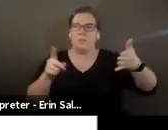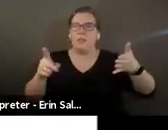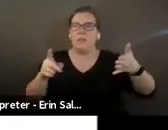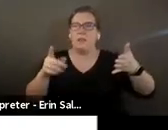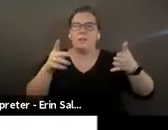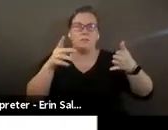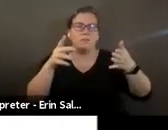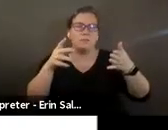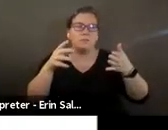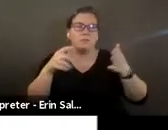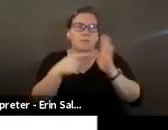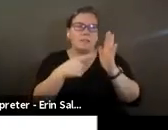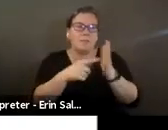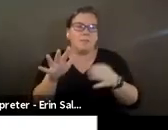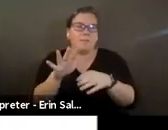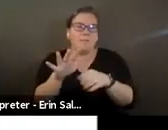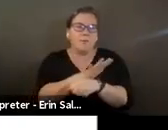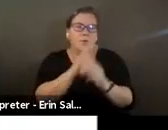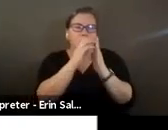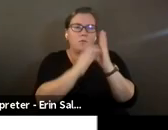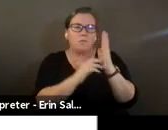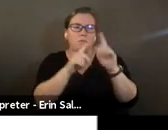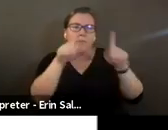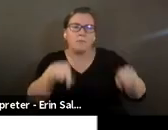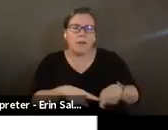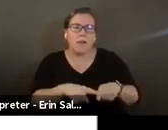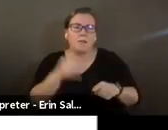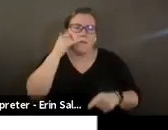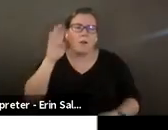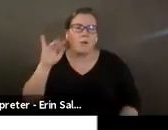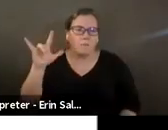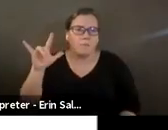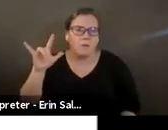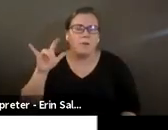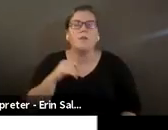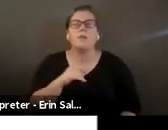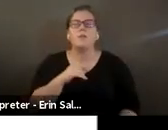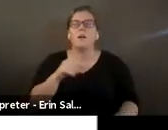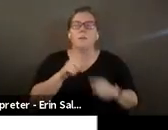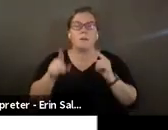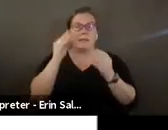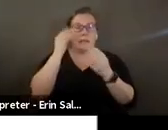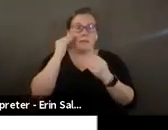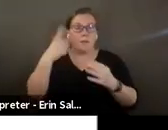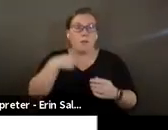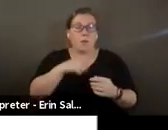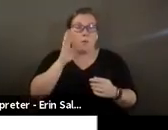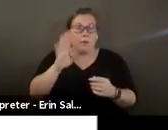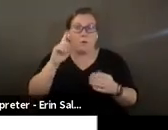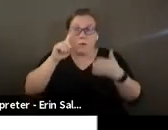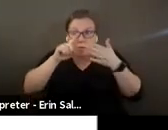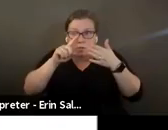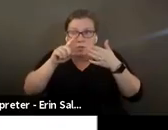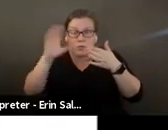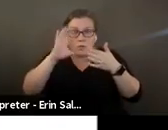of a full page of the phone bill. But the information that we are going to look for on the phone